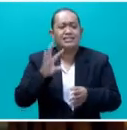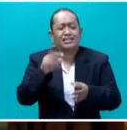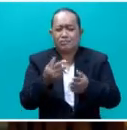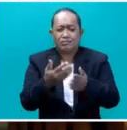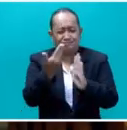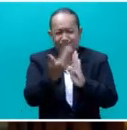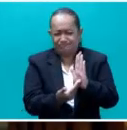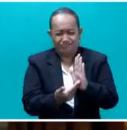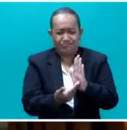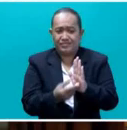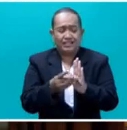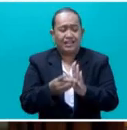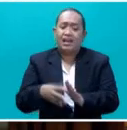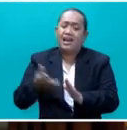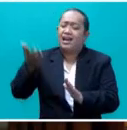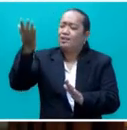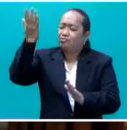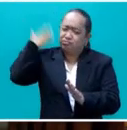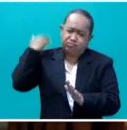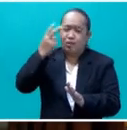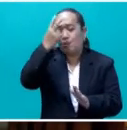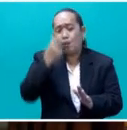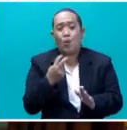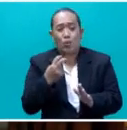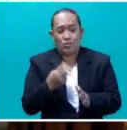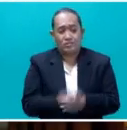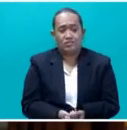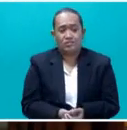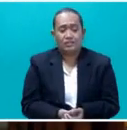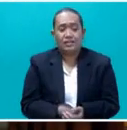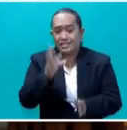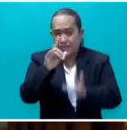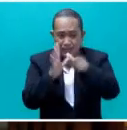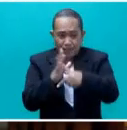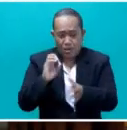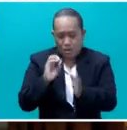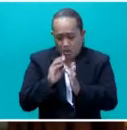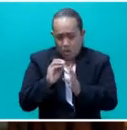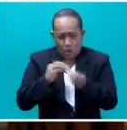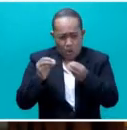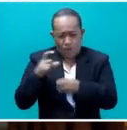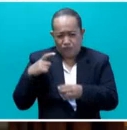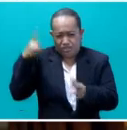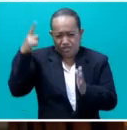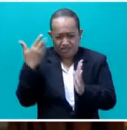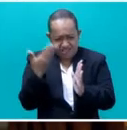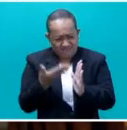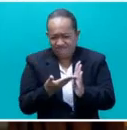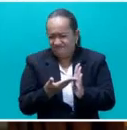that sometimes the regulators or the officials from municipal councils and town and country